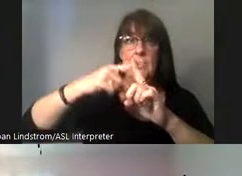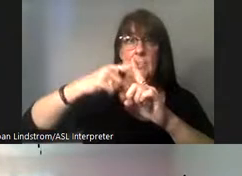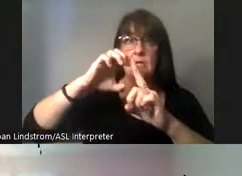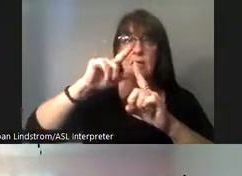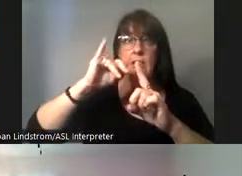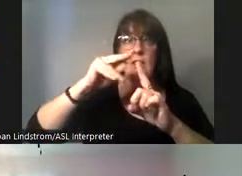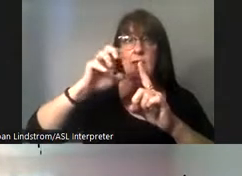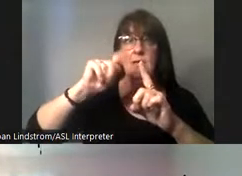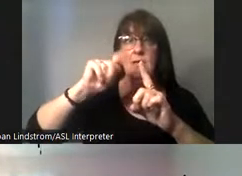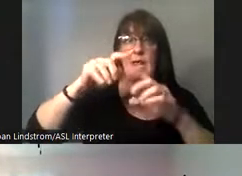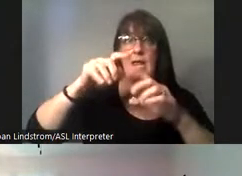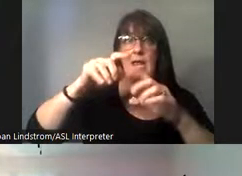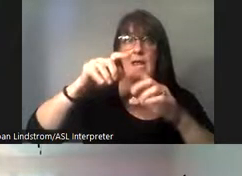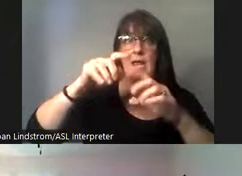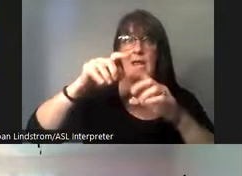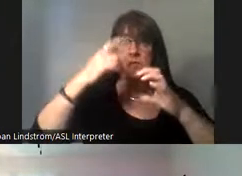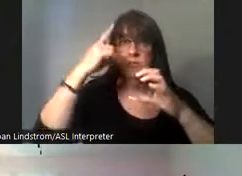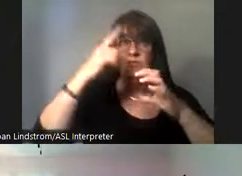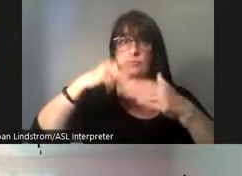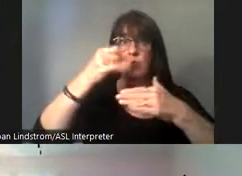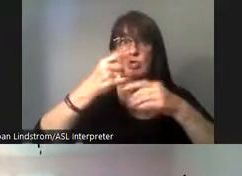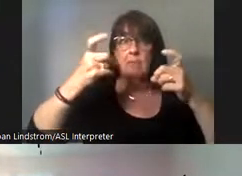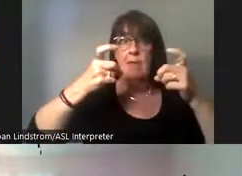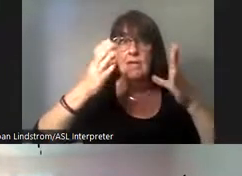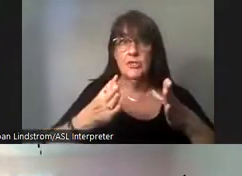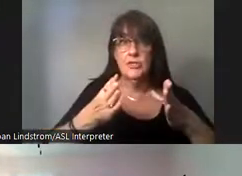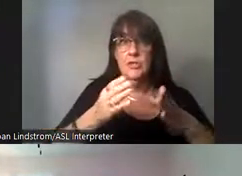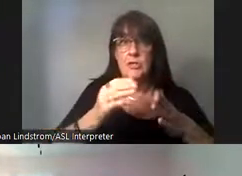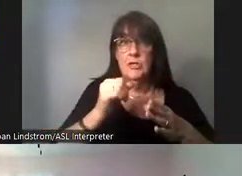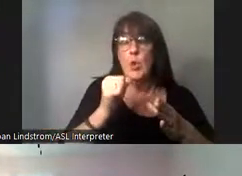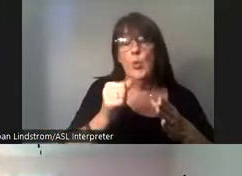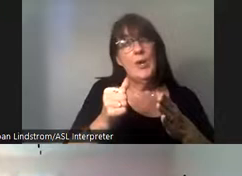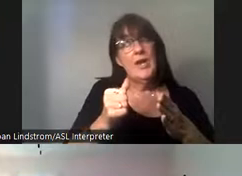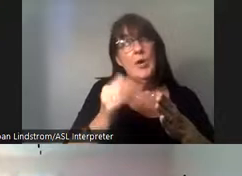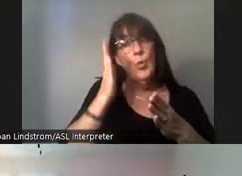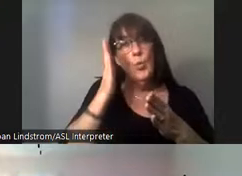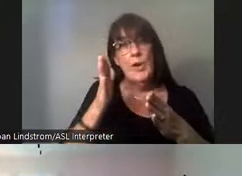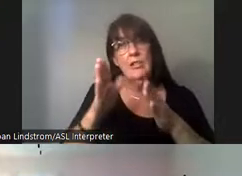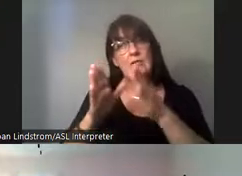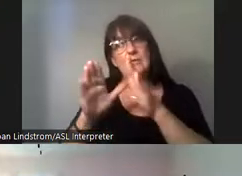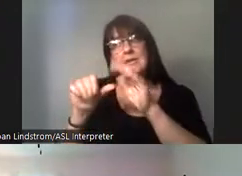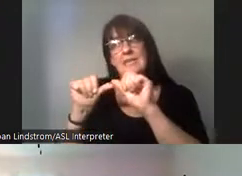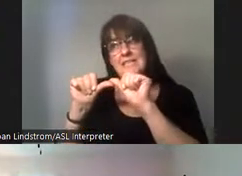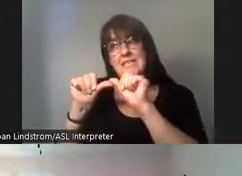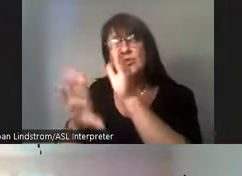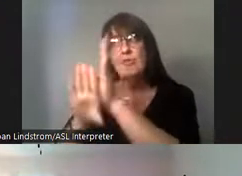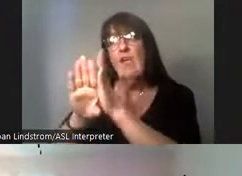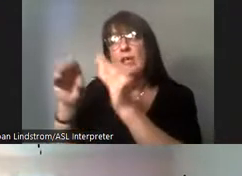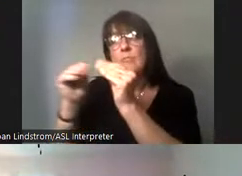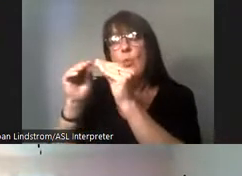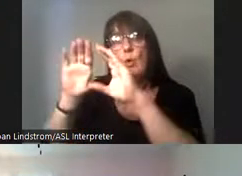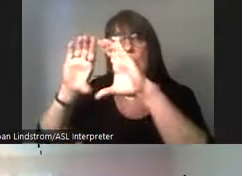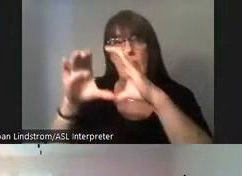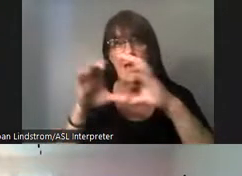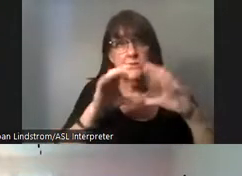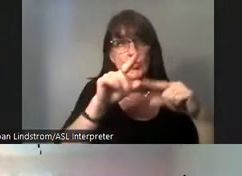adaptation course for program managers. That's not to say that we won't continue to develop courses, but when we talk